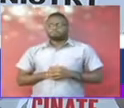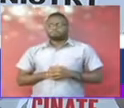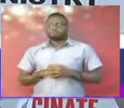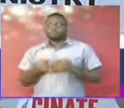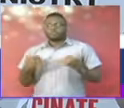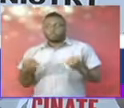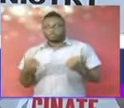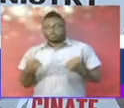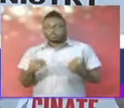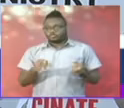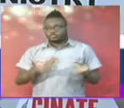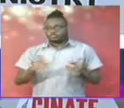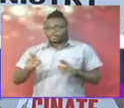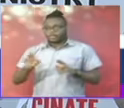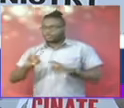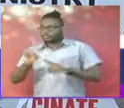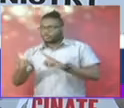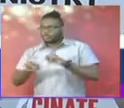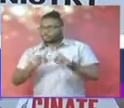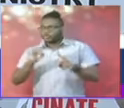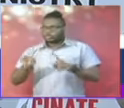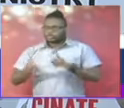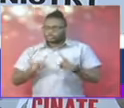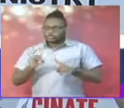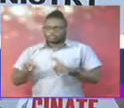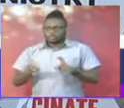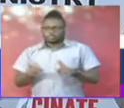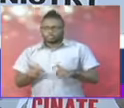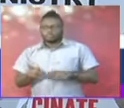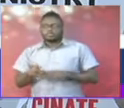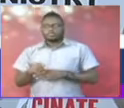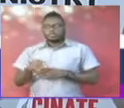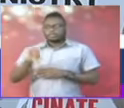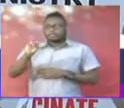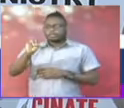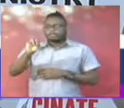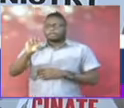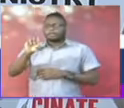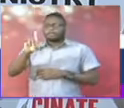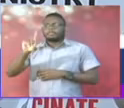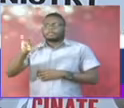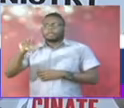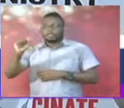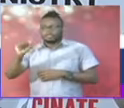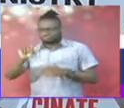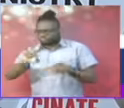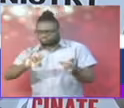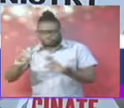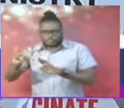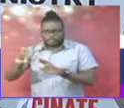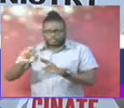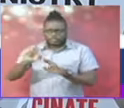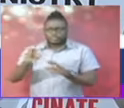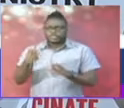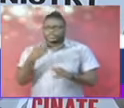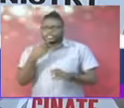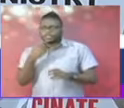their name and the name of the media house that they represent before posing their two brief